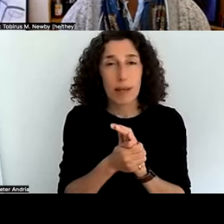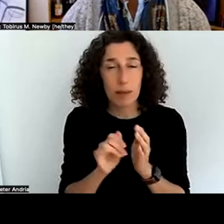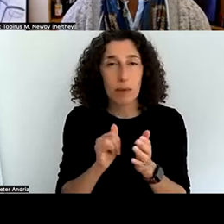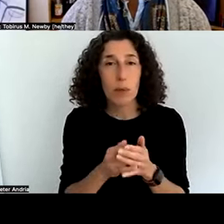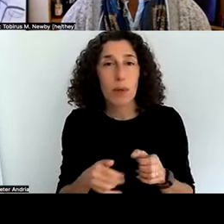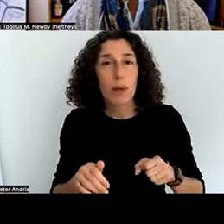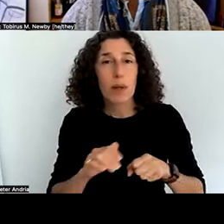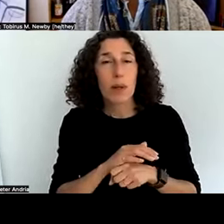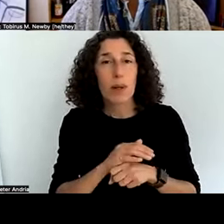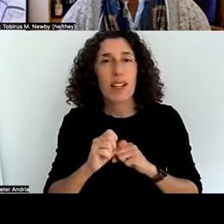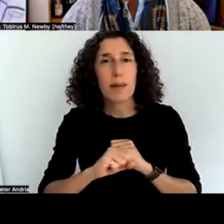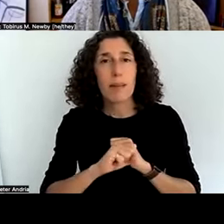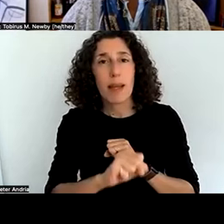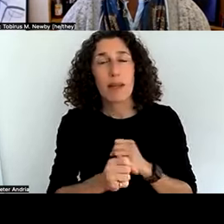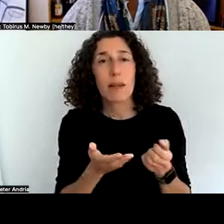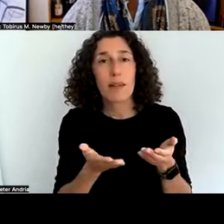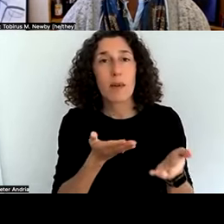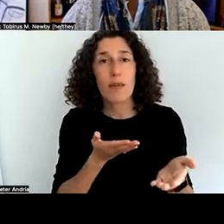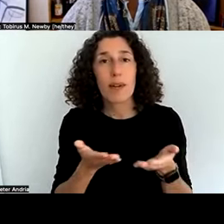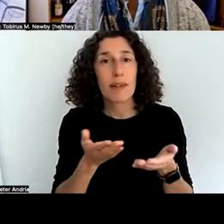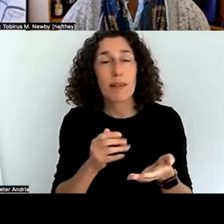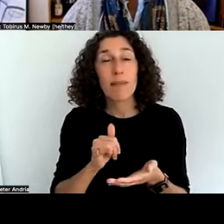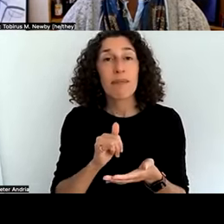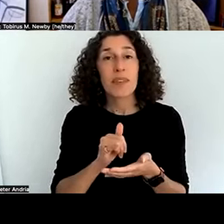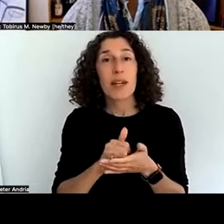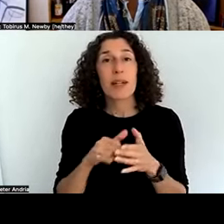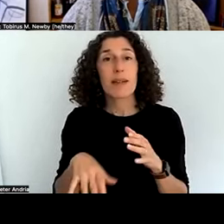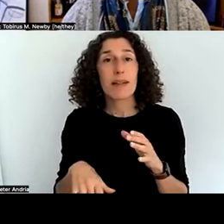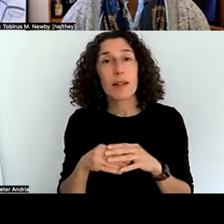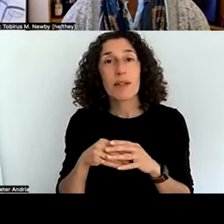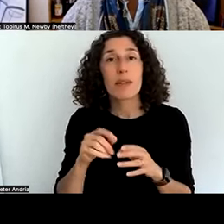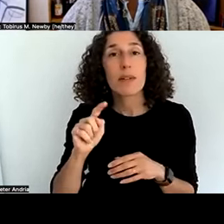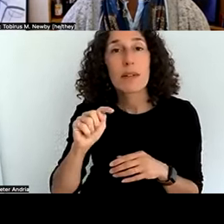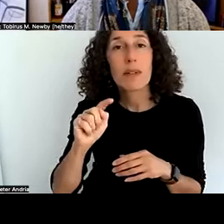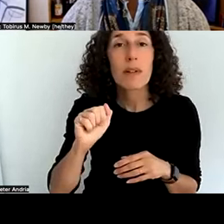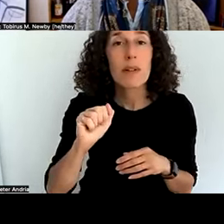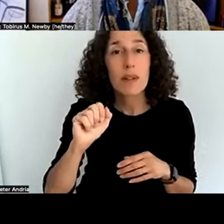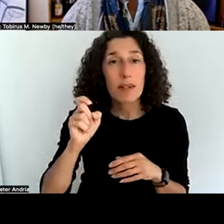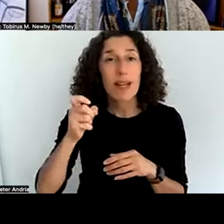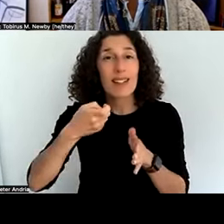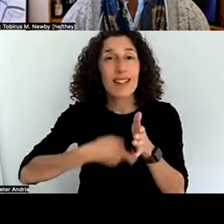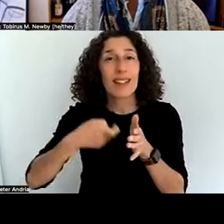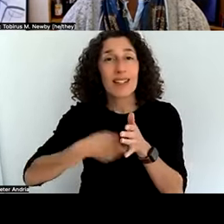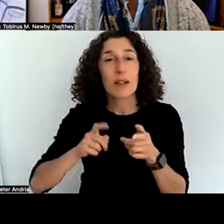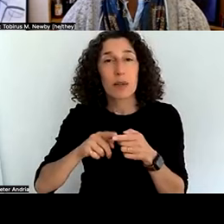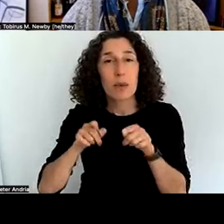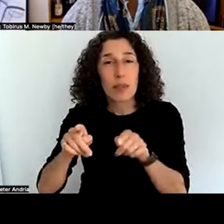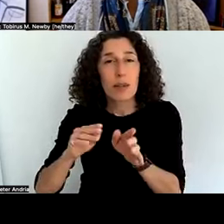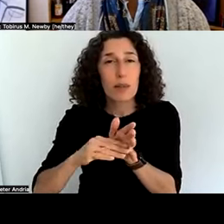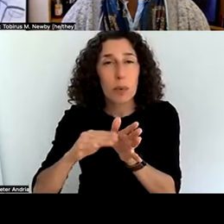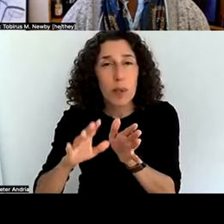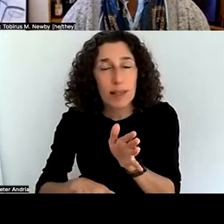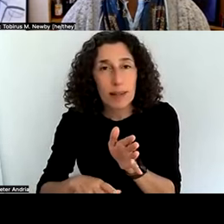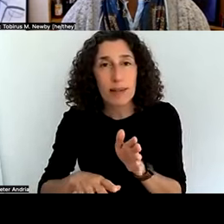additional, like, taxing that we're doing to students, right? So that doesn't feel good either, right? So how are